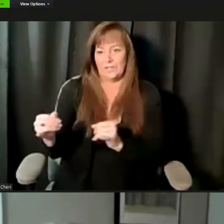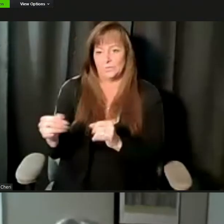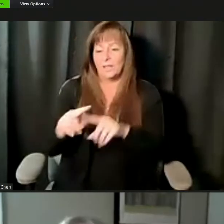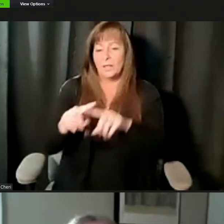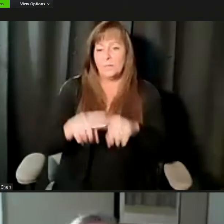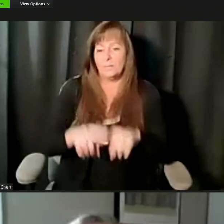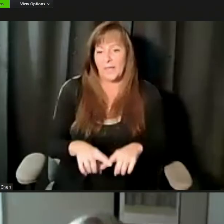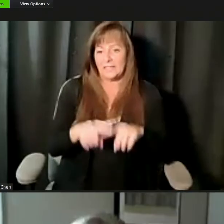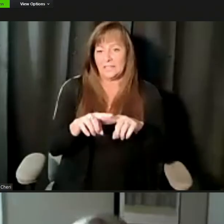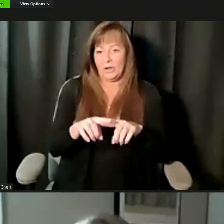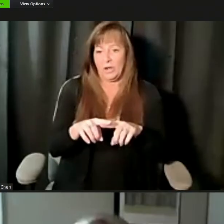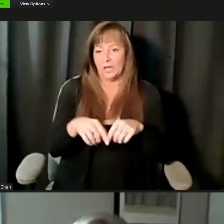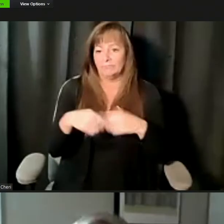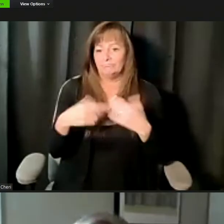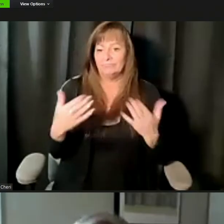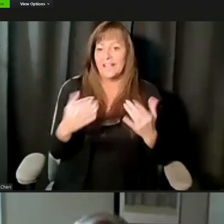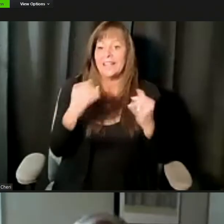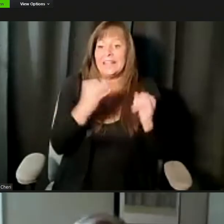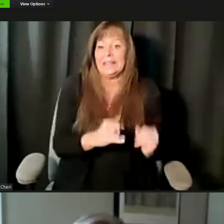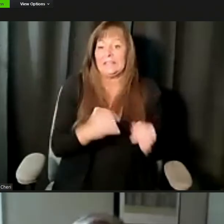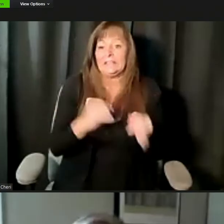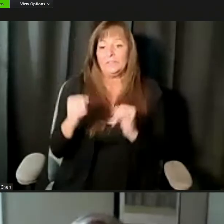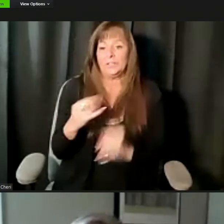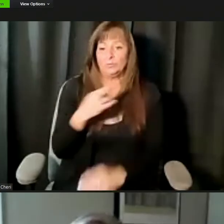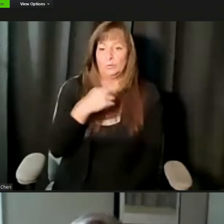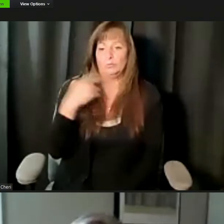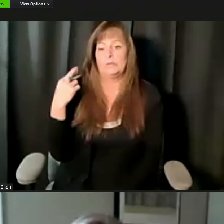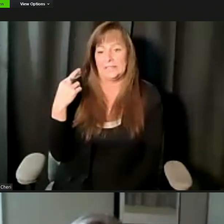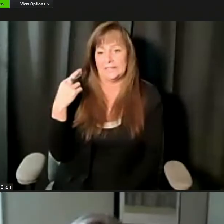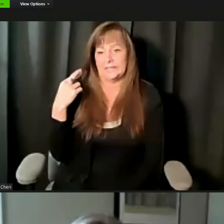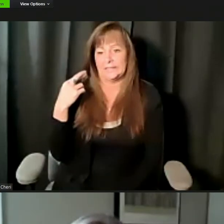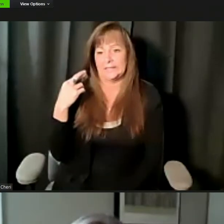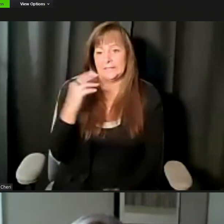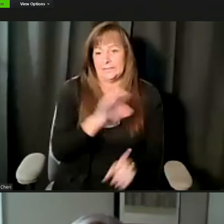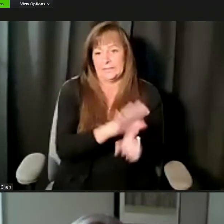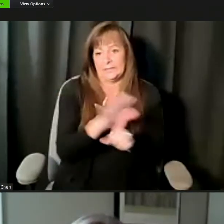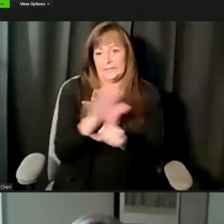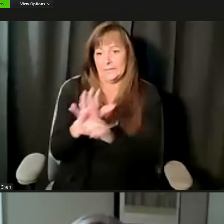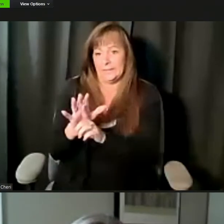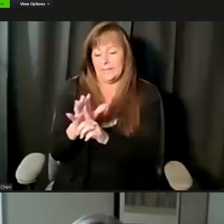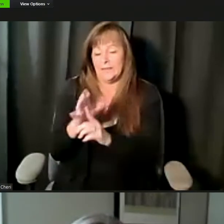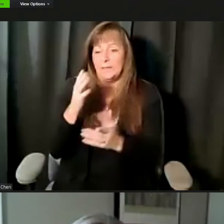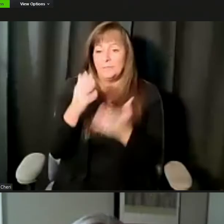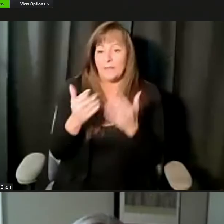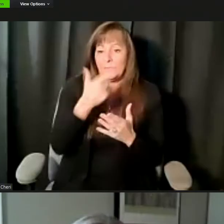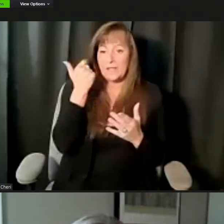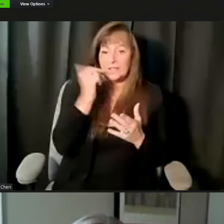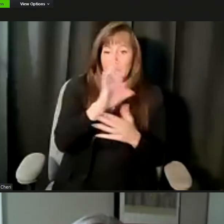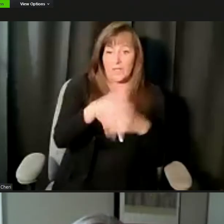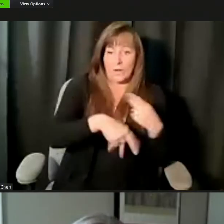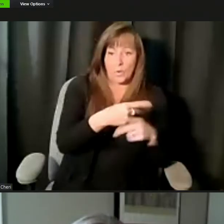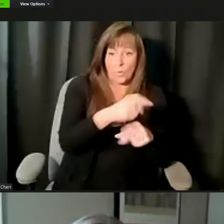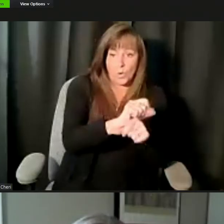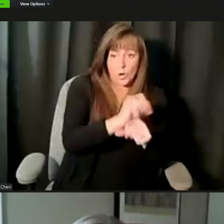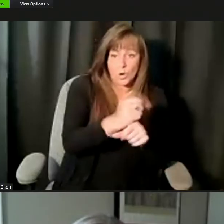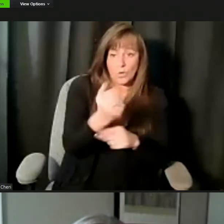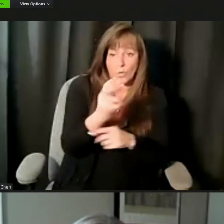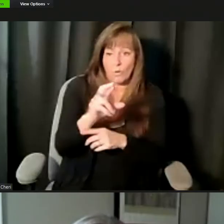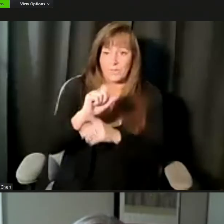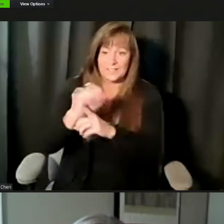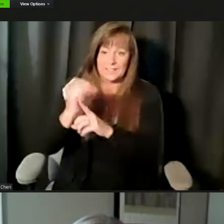on the individual risk that they have, either because of the work that they do or because of any conditions that they may